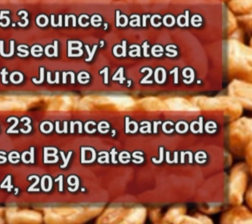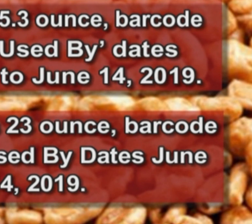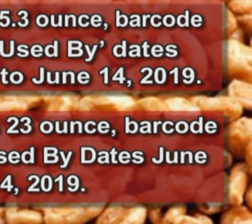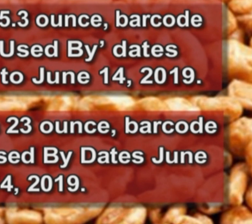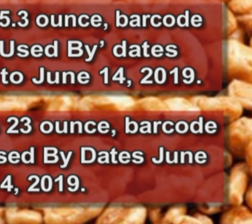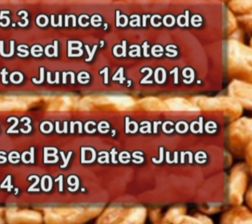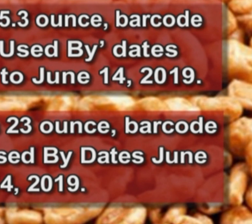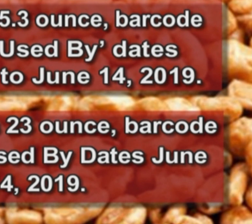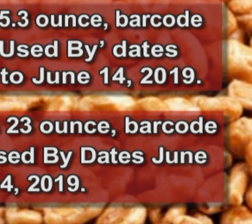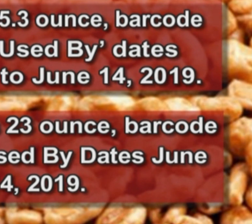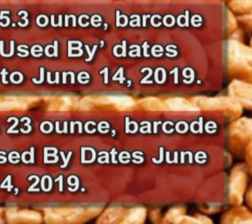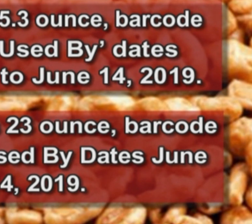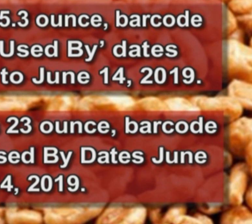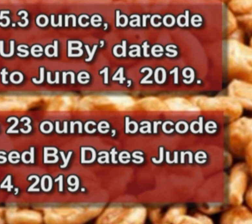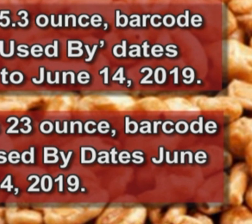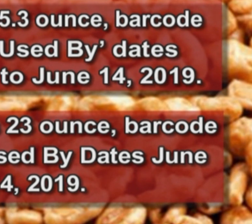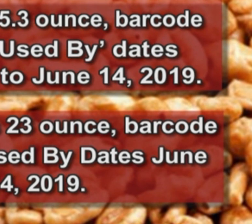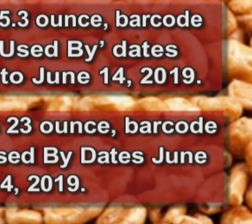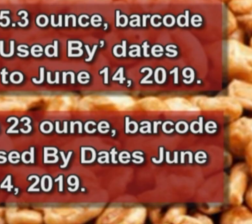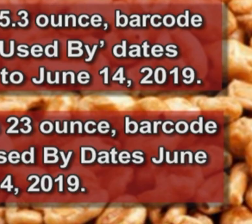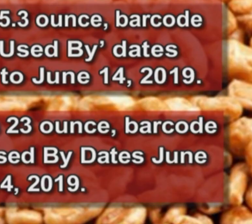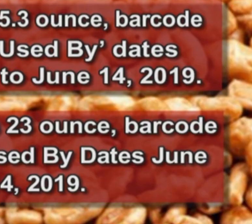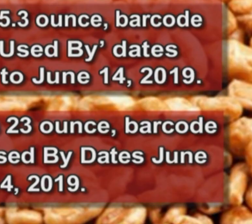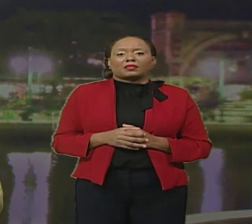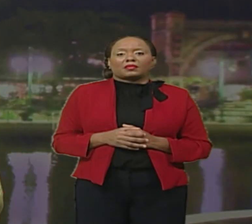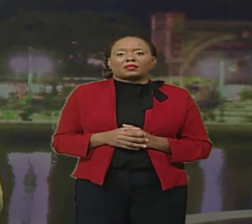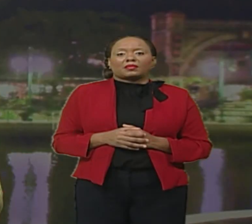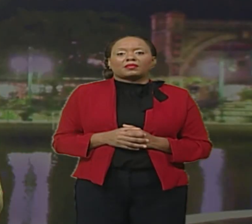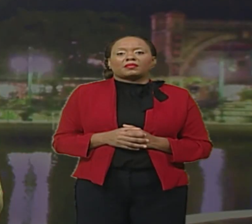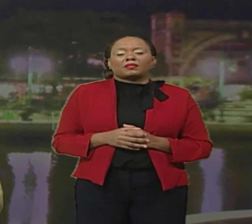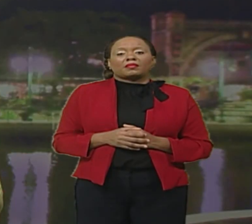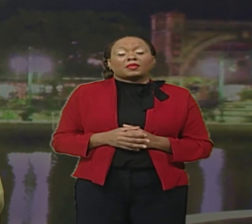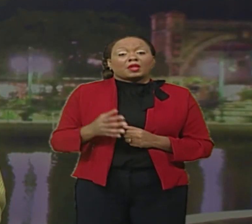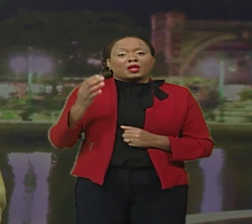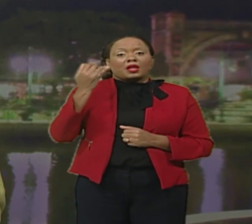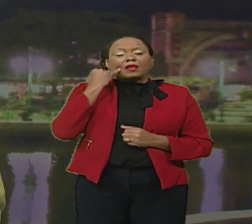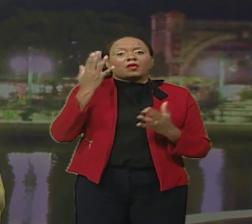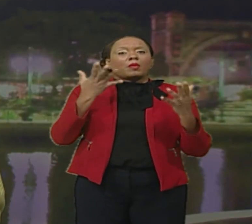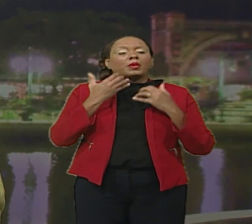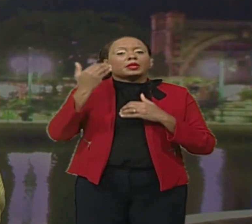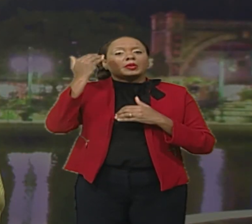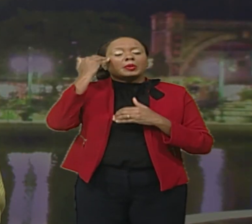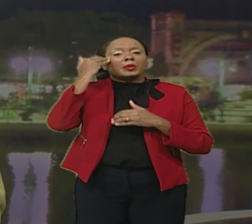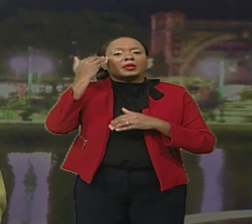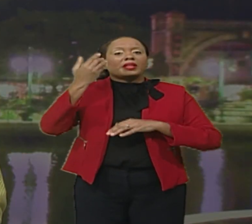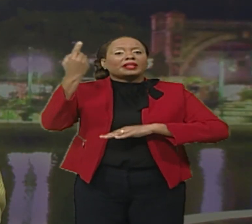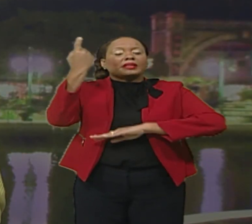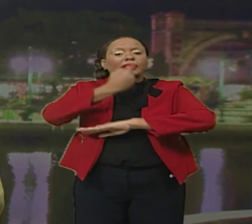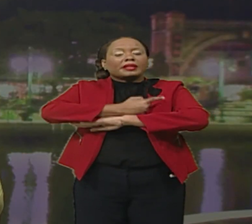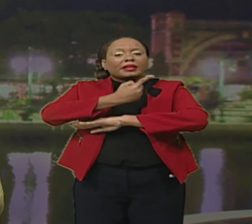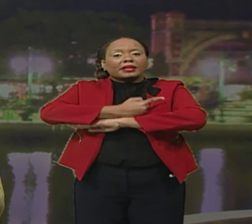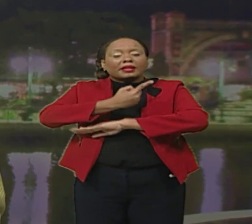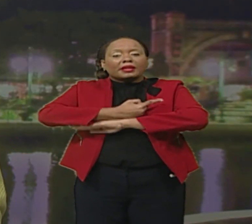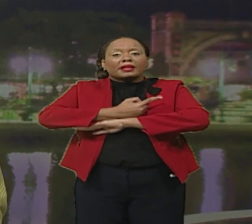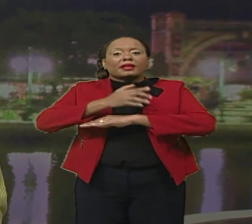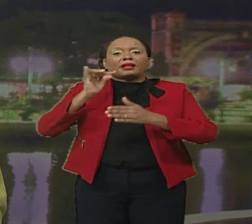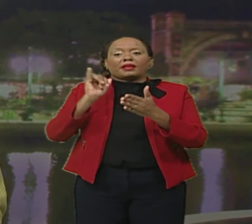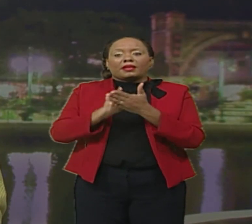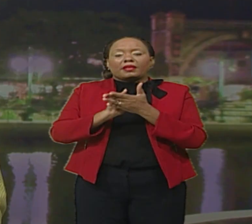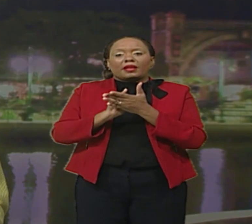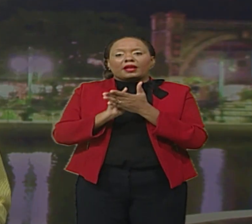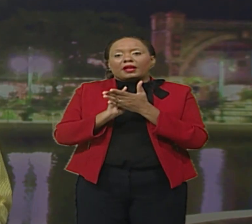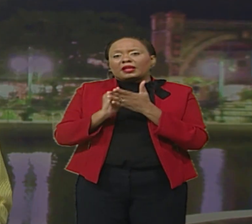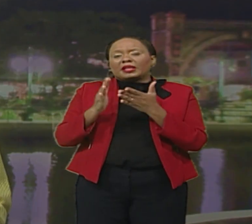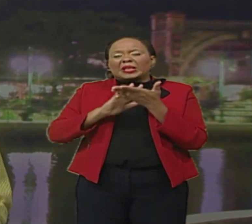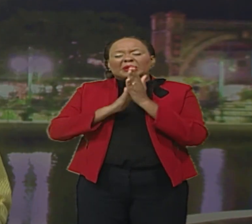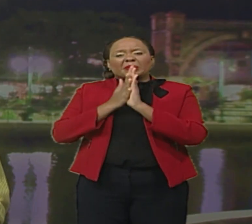best if used by date can be found on the top of the cereal box, and the barcode can be found on the bottom of the